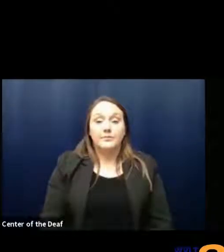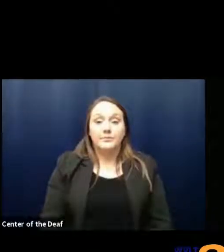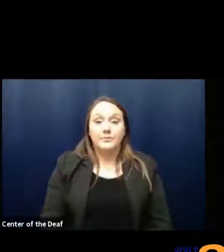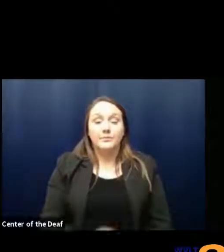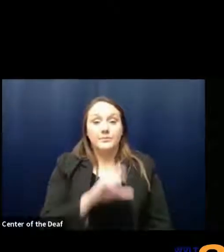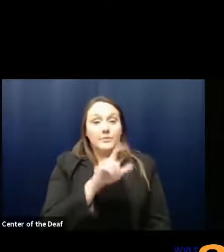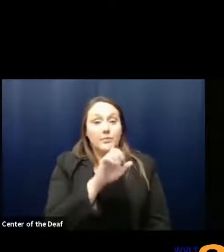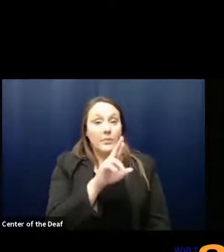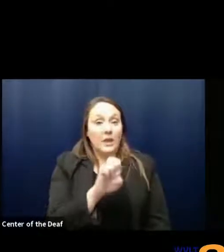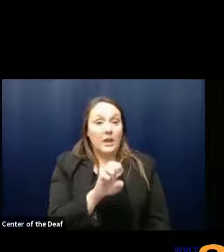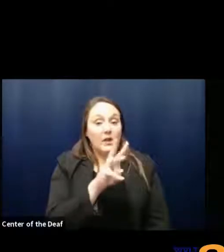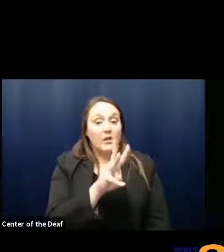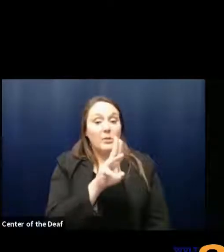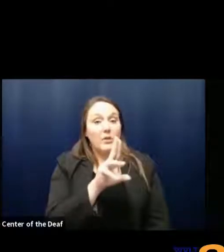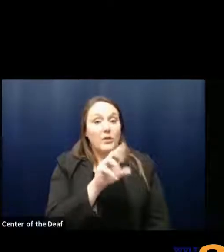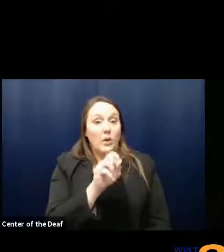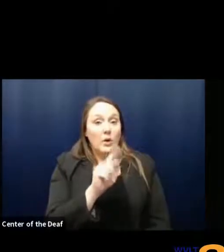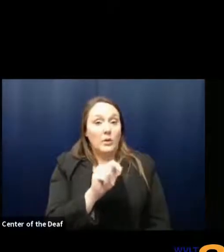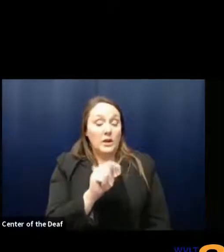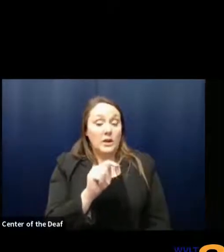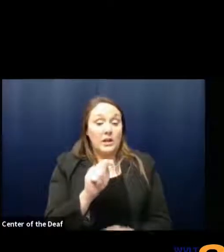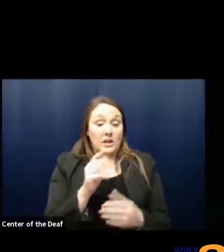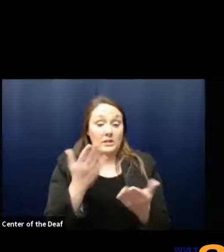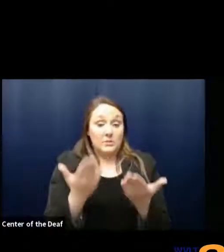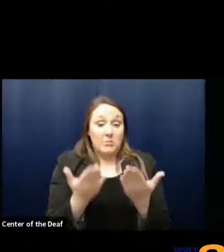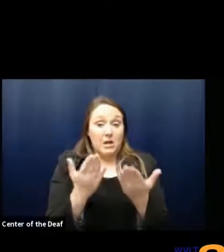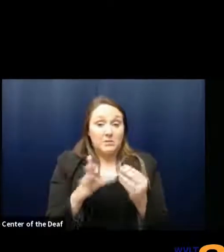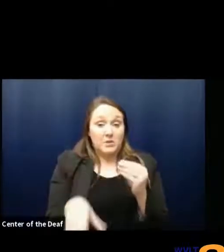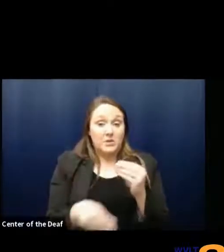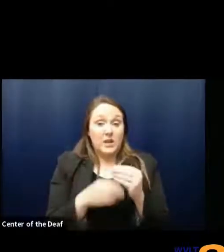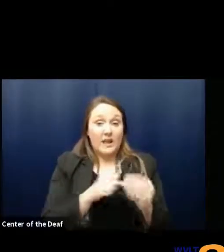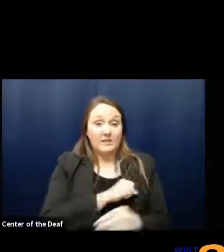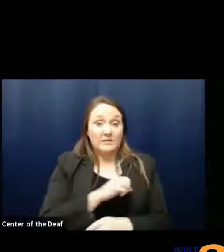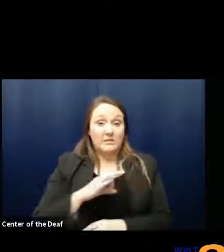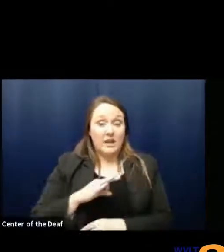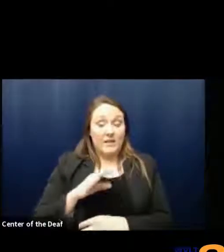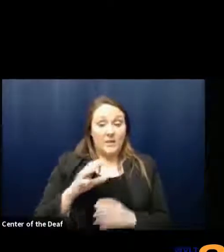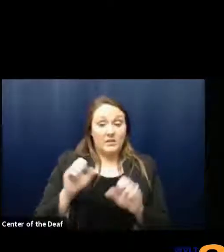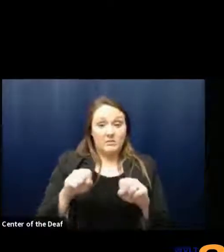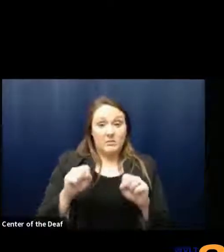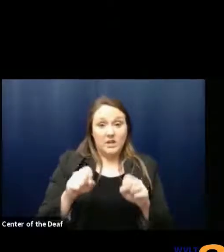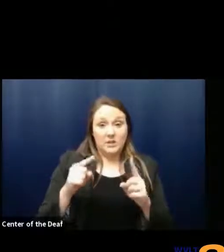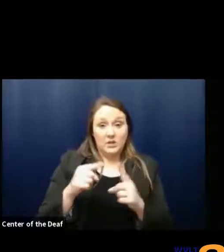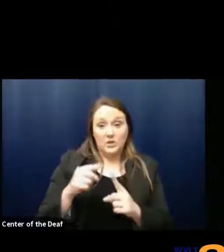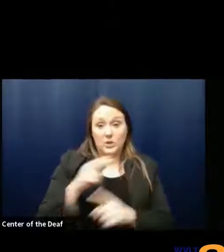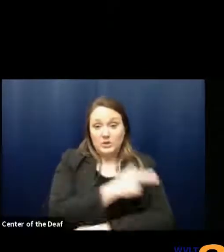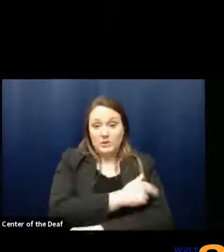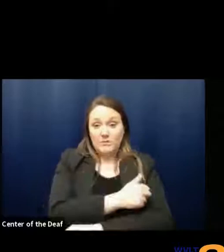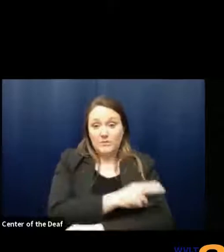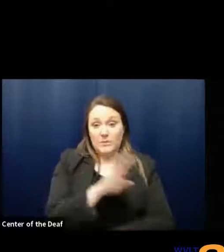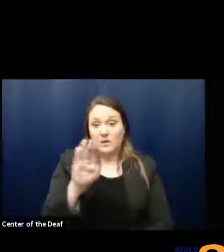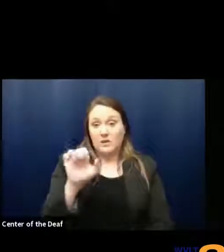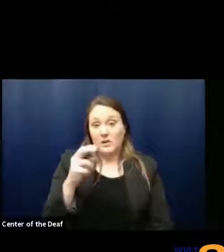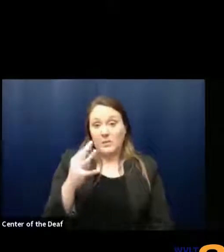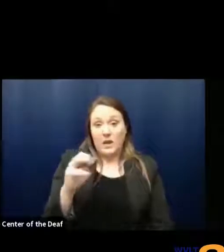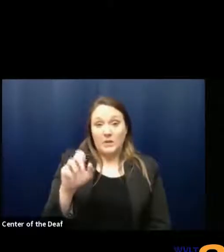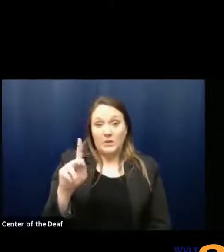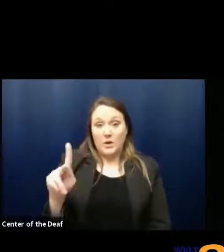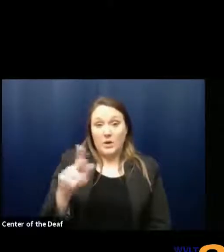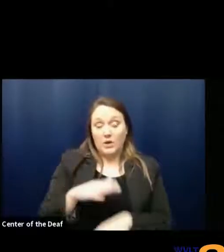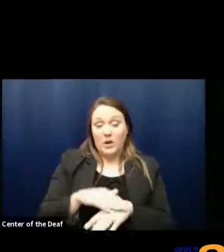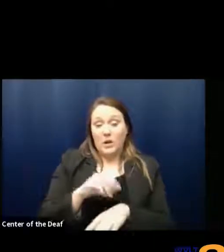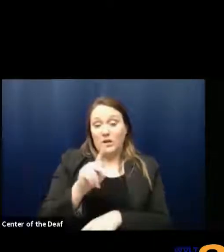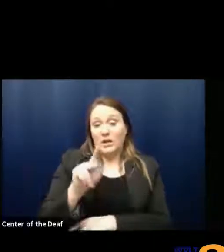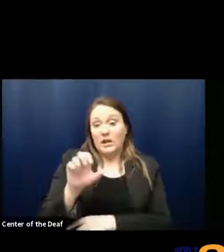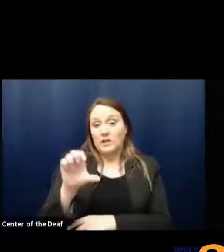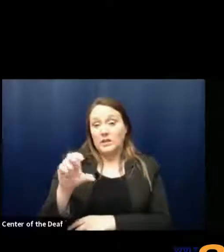with WUOT, would it be possible to add staffing capacity to the hospitalization benchmark on KCHD's website? After Dr.